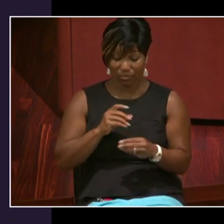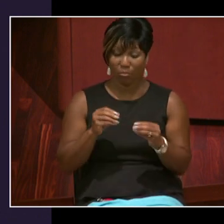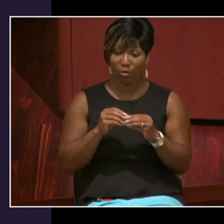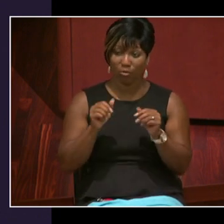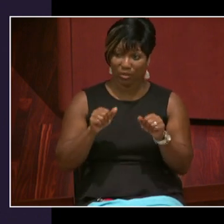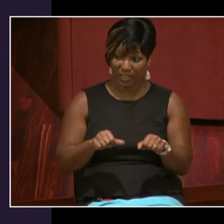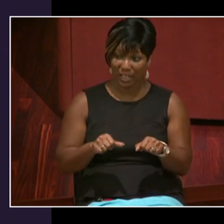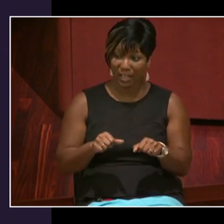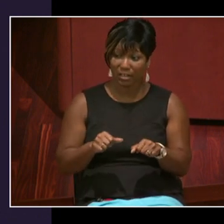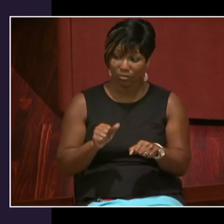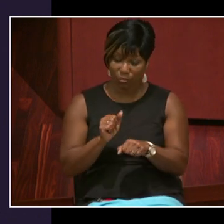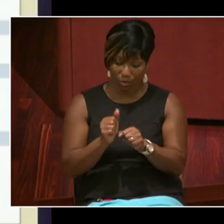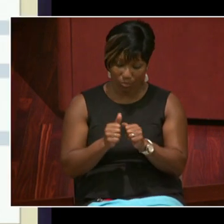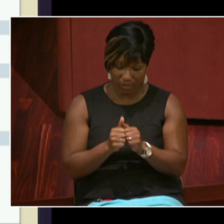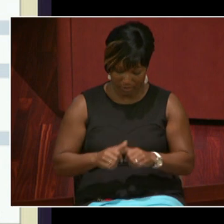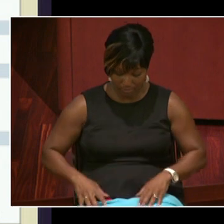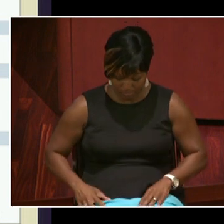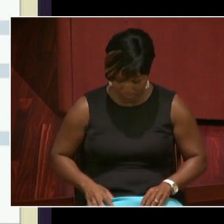with.